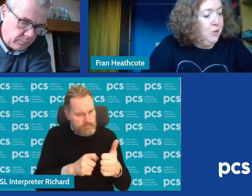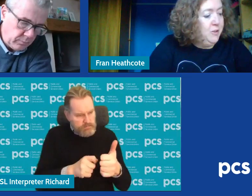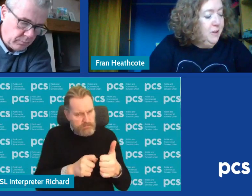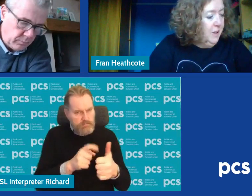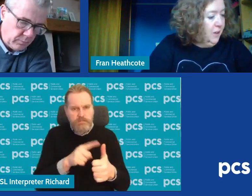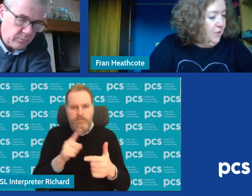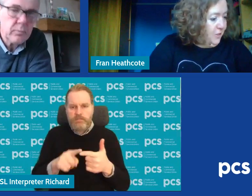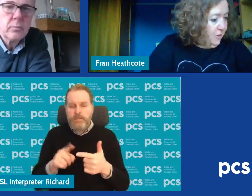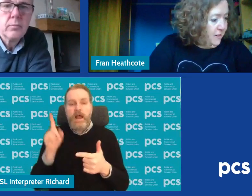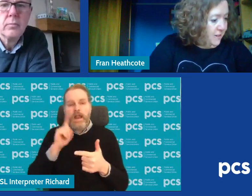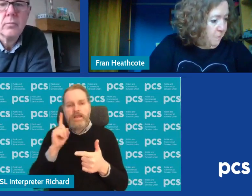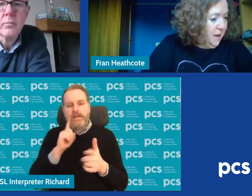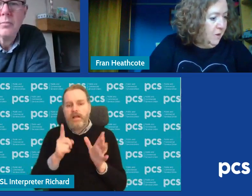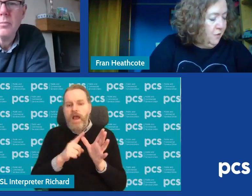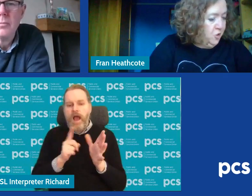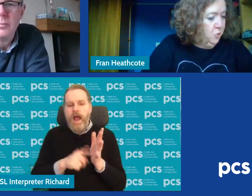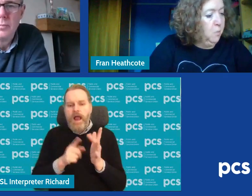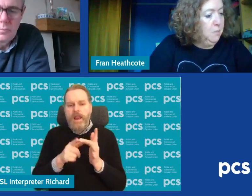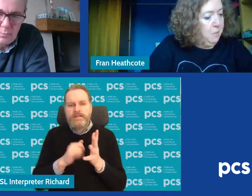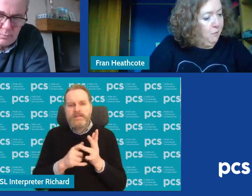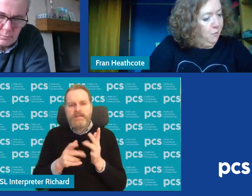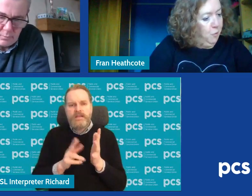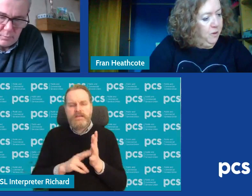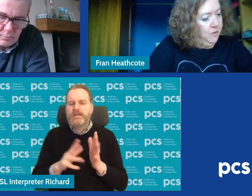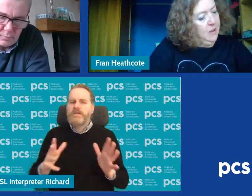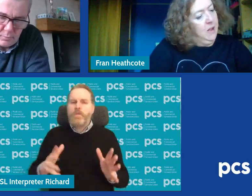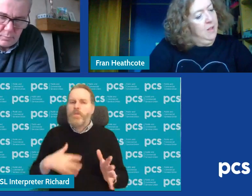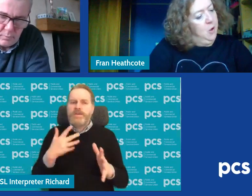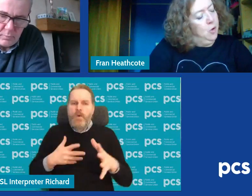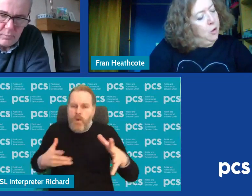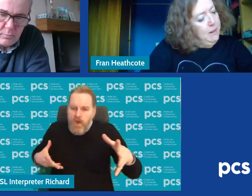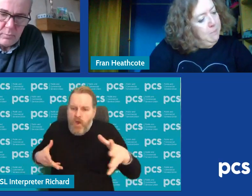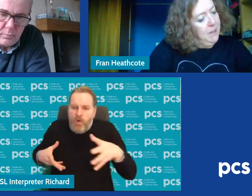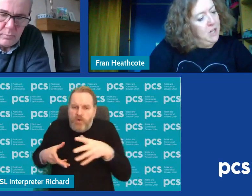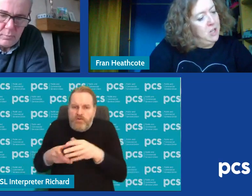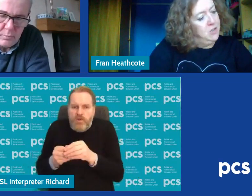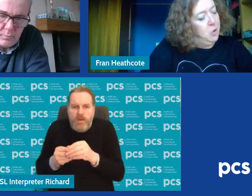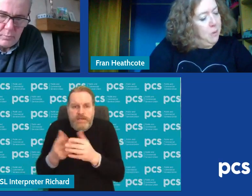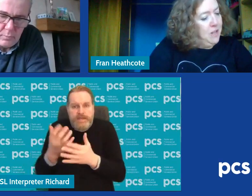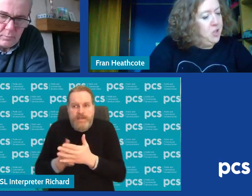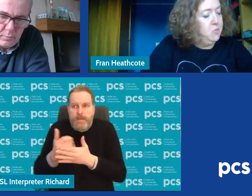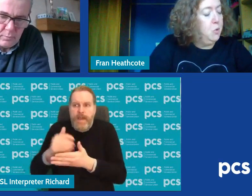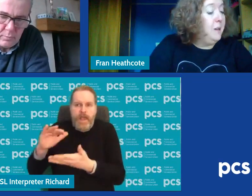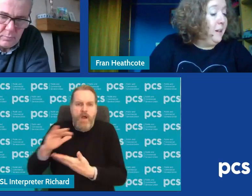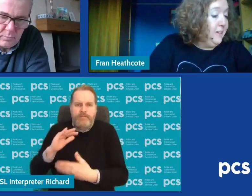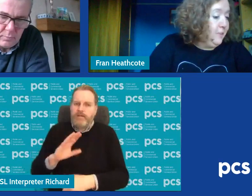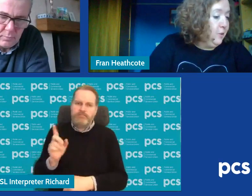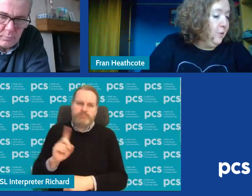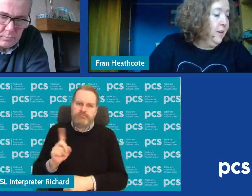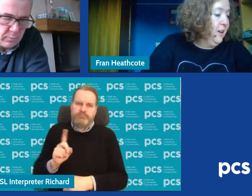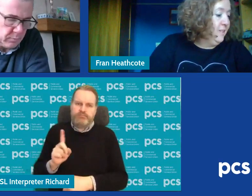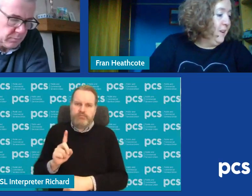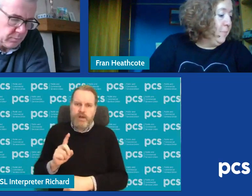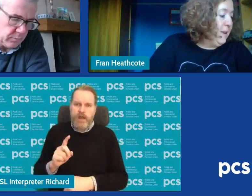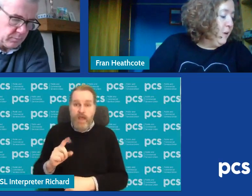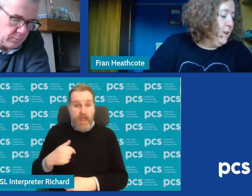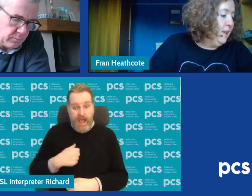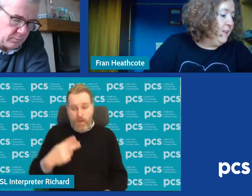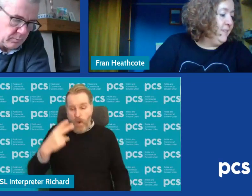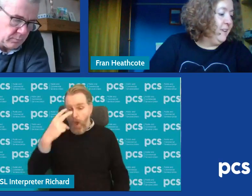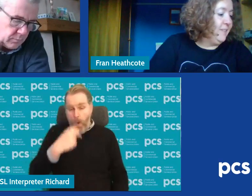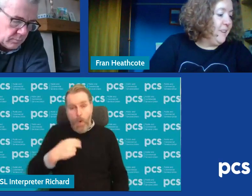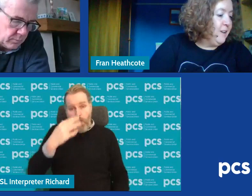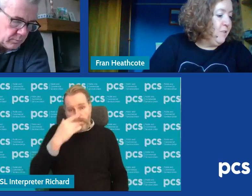any non-consolidated pay offers should one be put forward. The ongoing implications to your pension will be lifelong, as I am